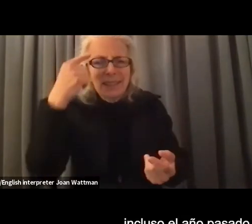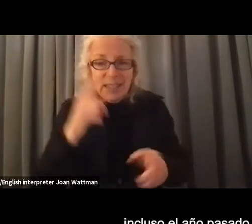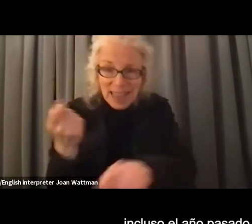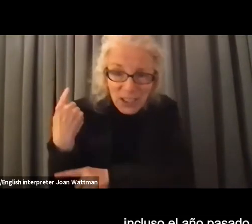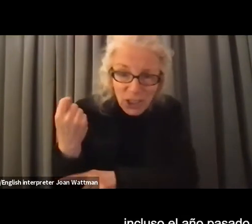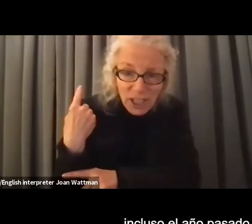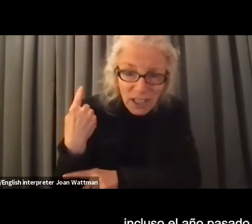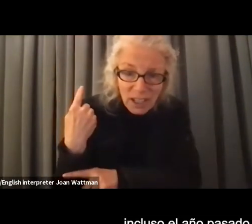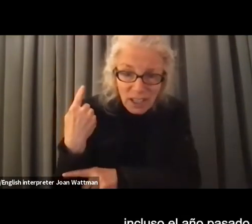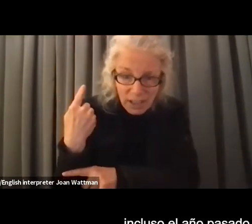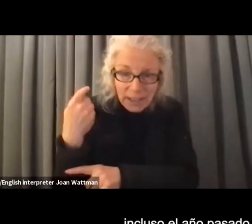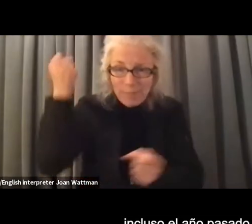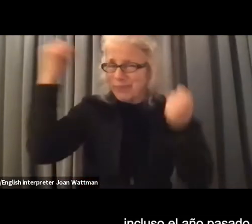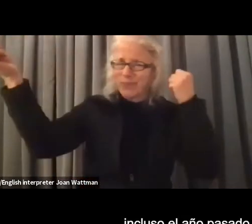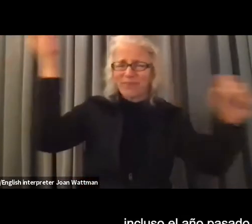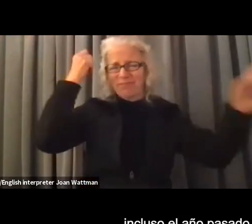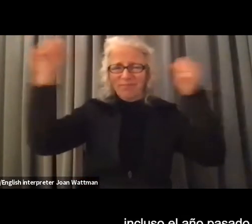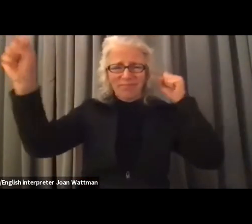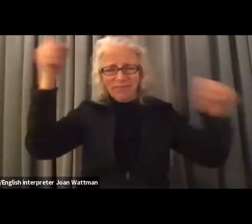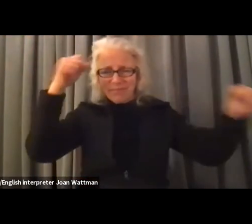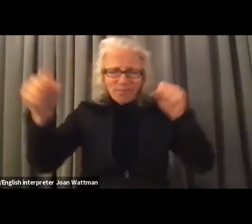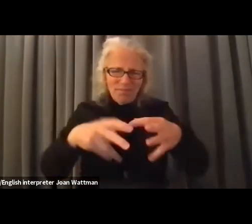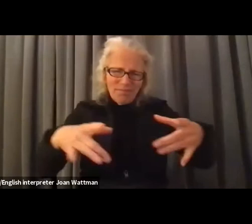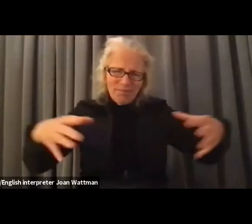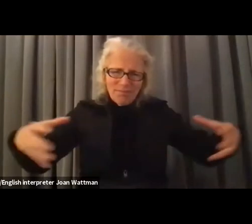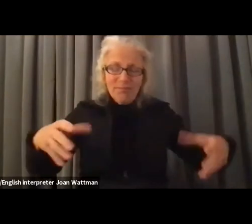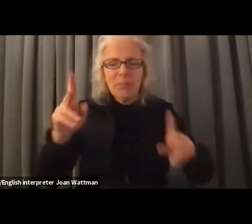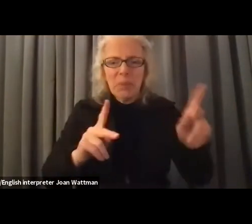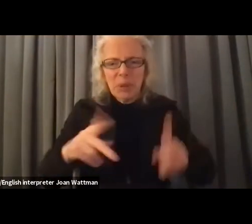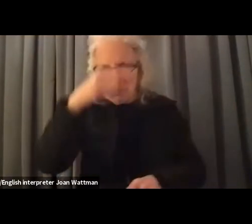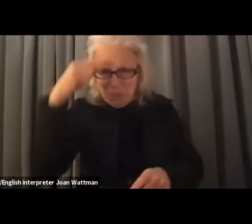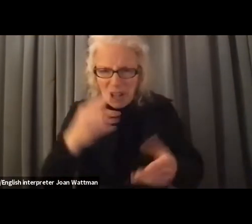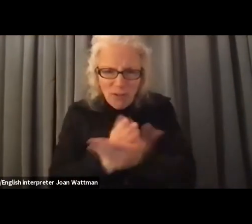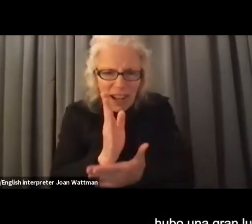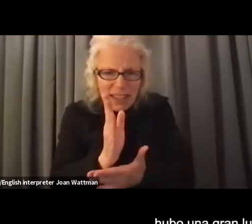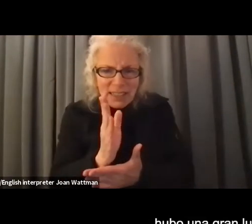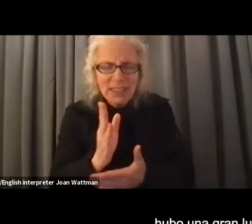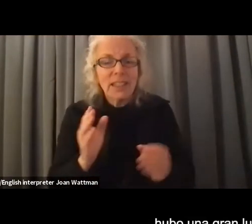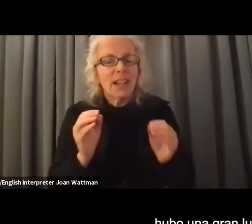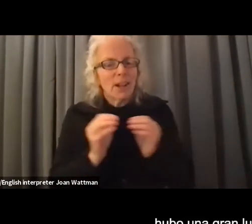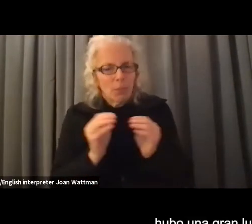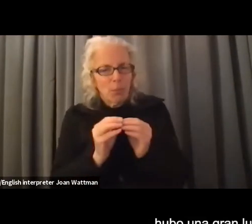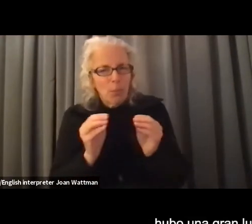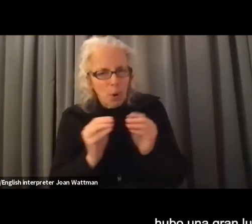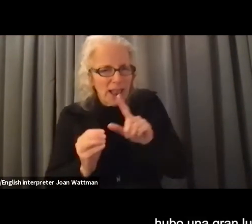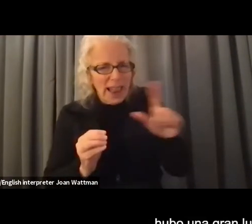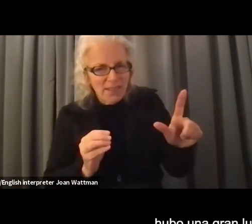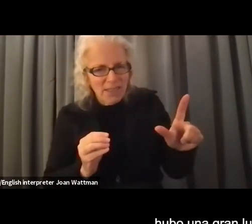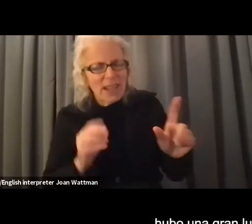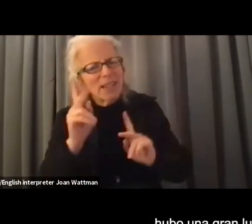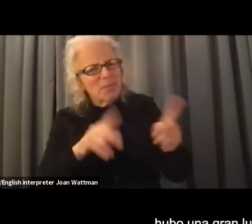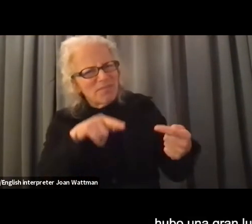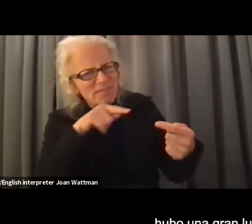we had all kinds of mobilizations and a growing progressive movement, there was a major struggle around how